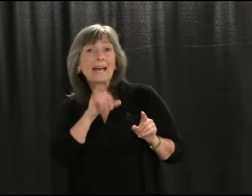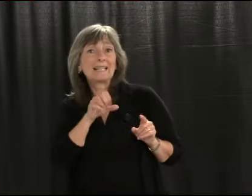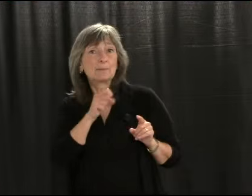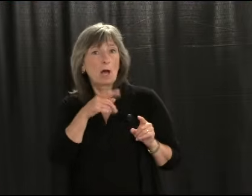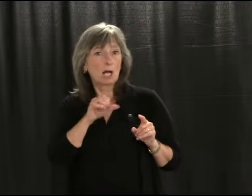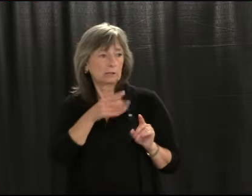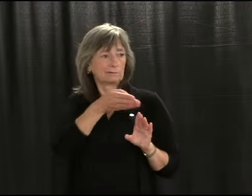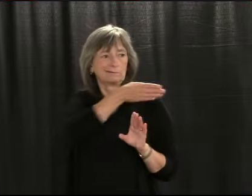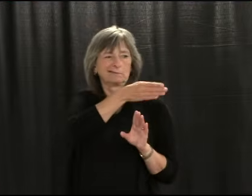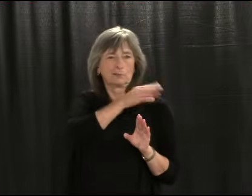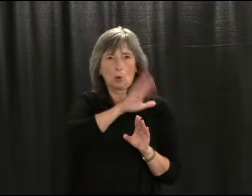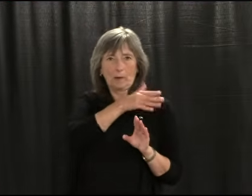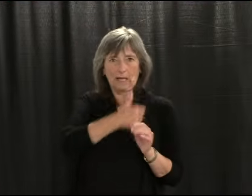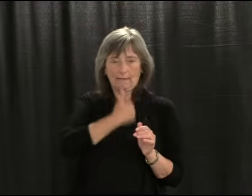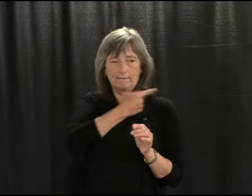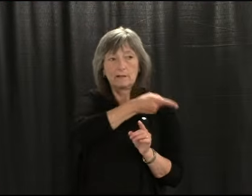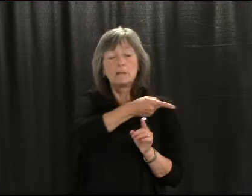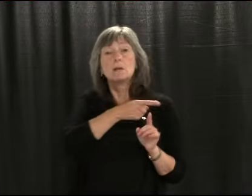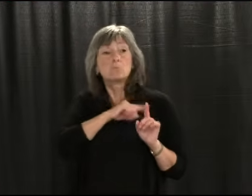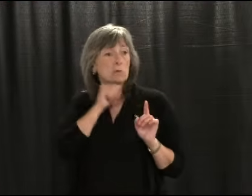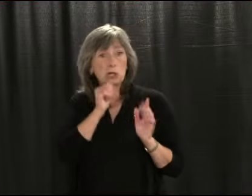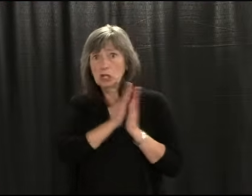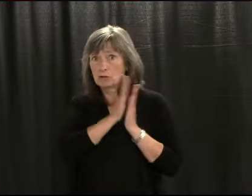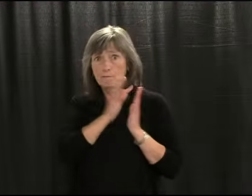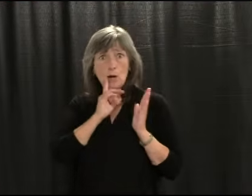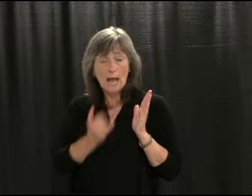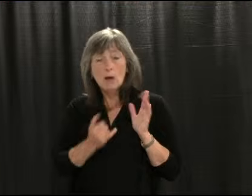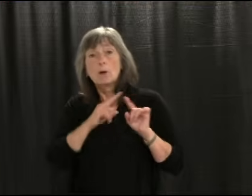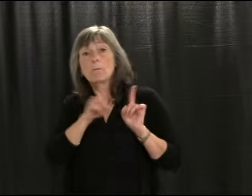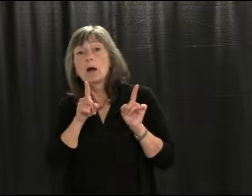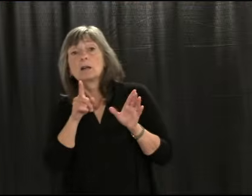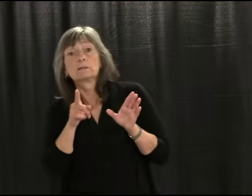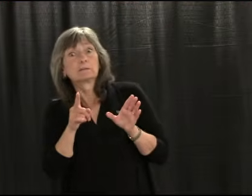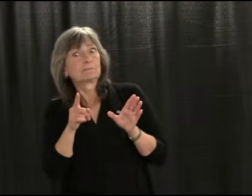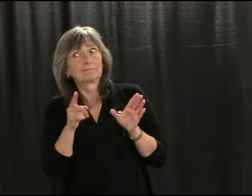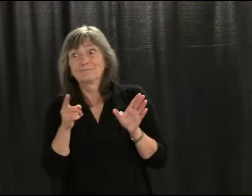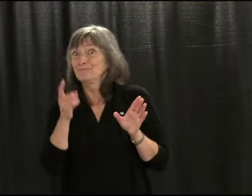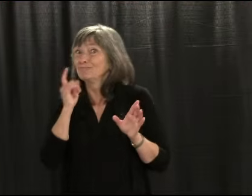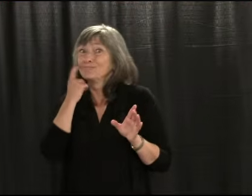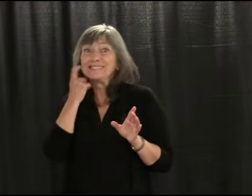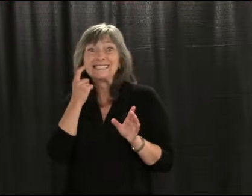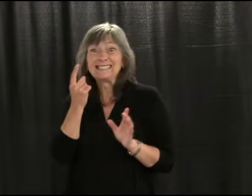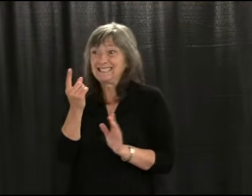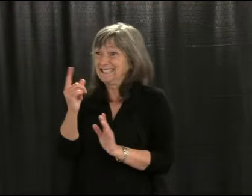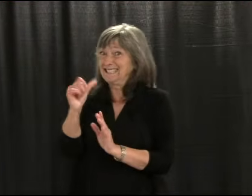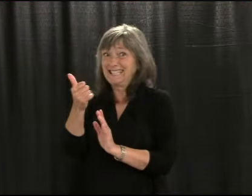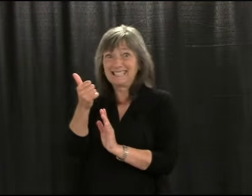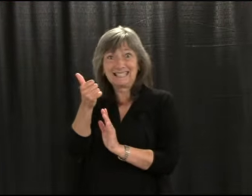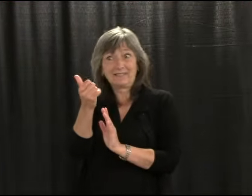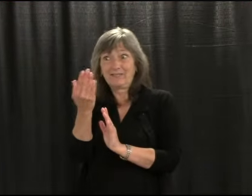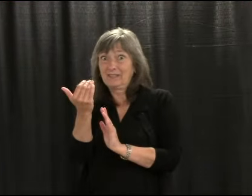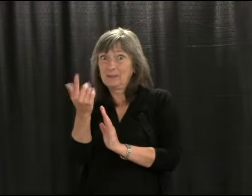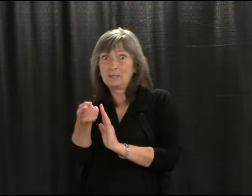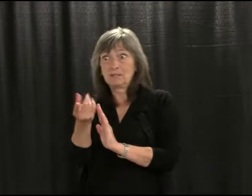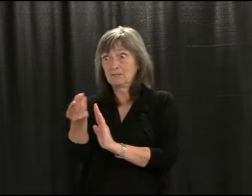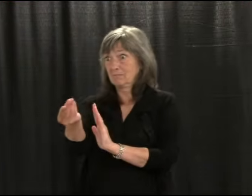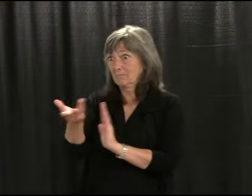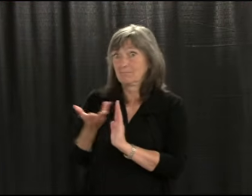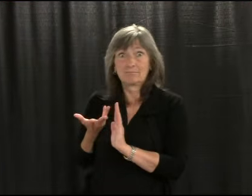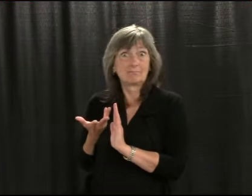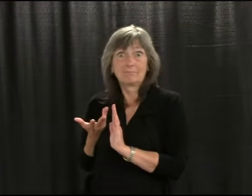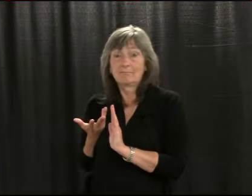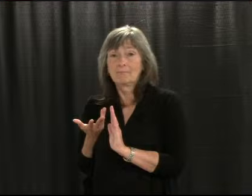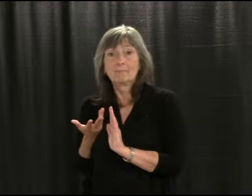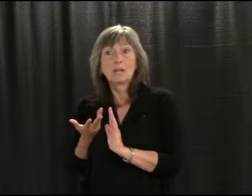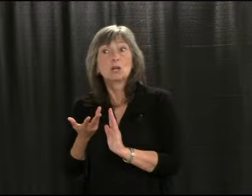but of course, this is really news that we just received in the last 10 or 15 minutes before this. So it's important for everybody to